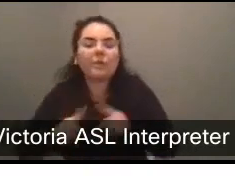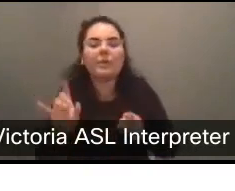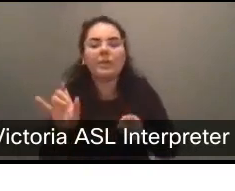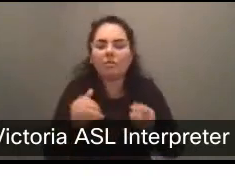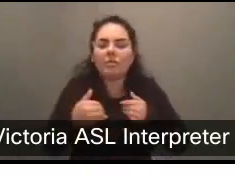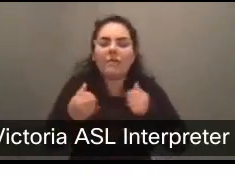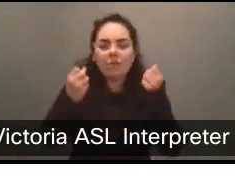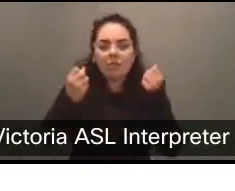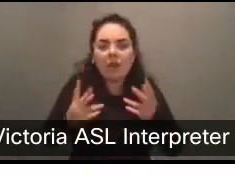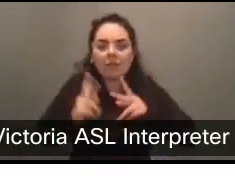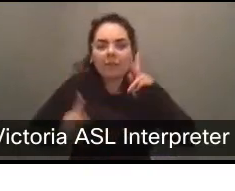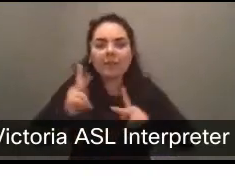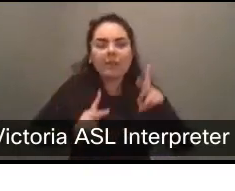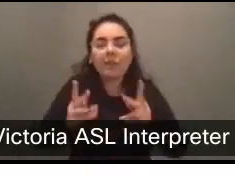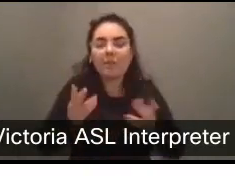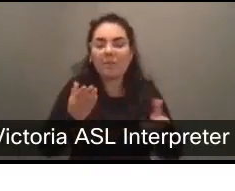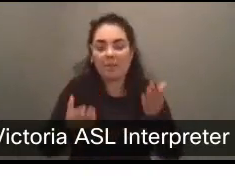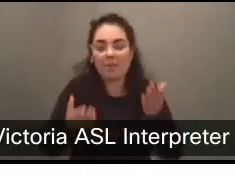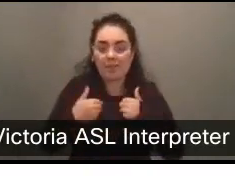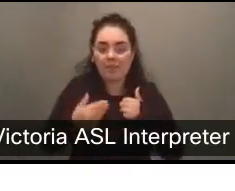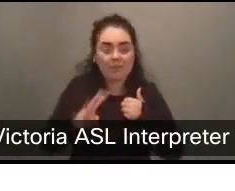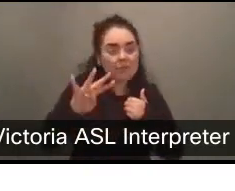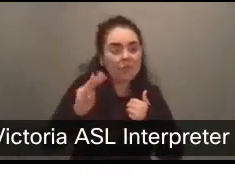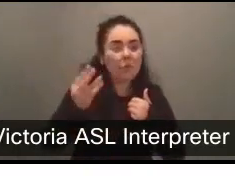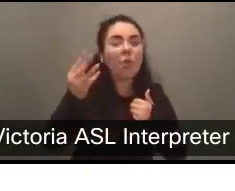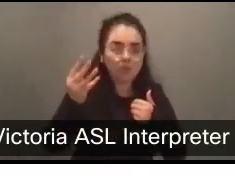a lot of people. They are like maybe the fourth in